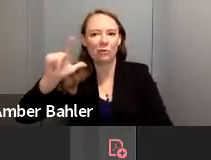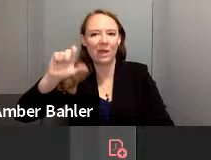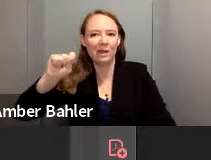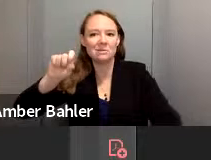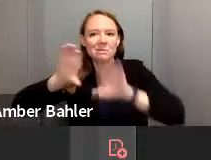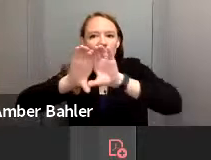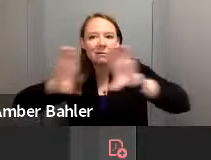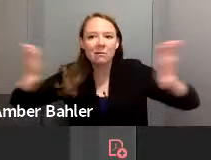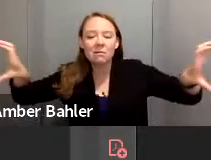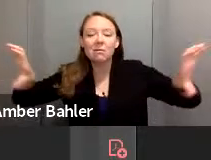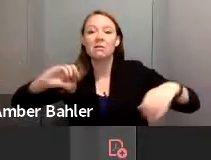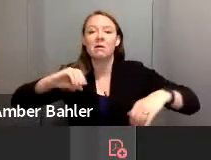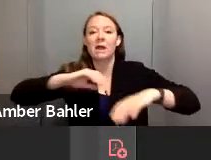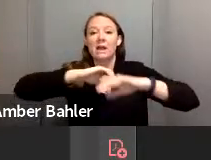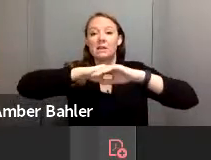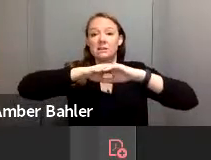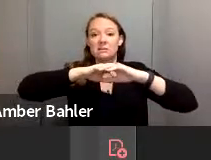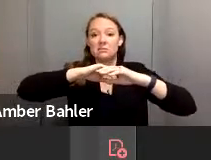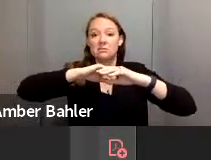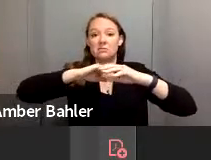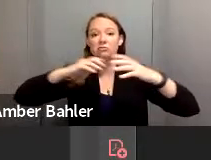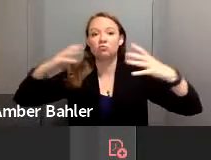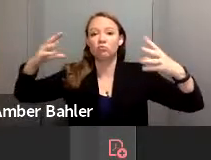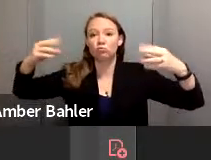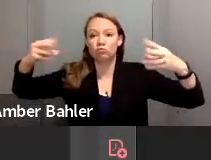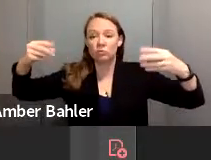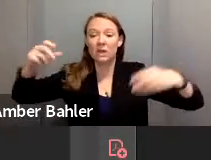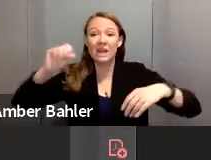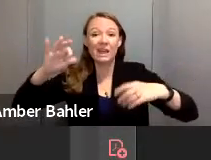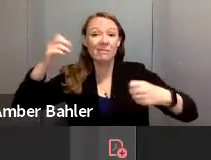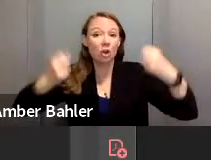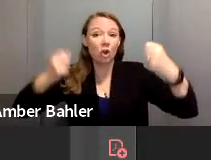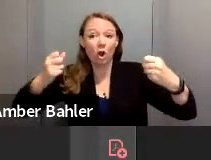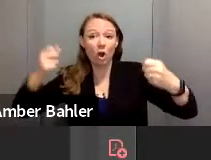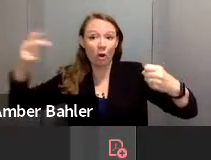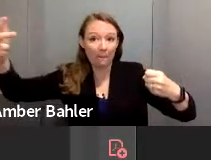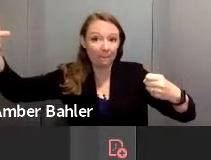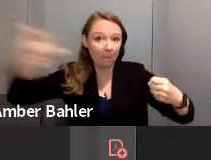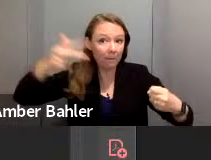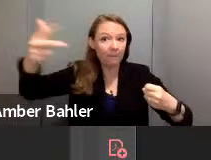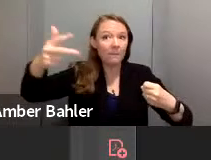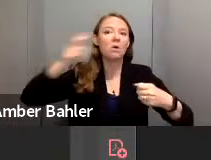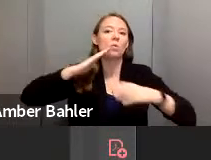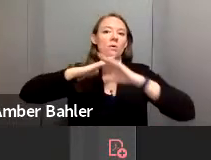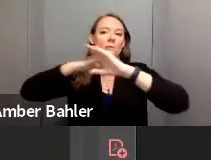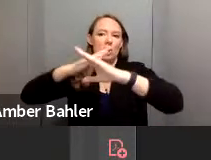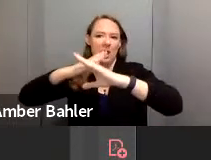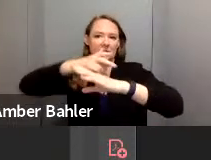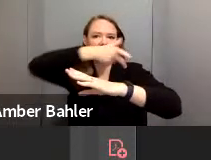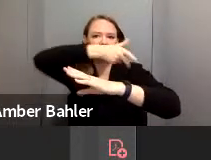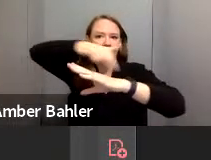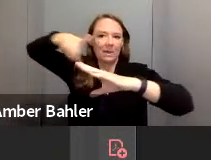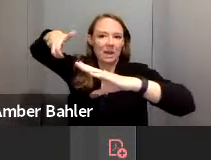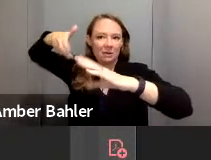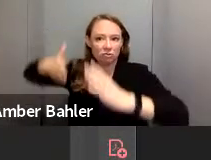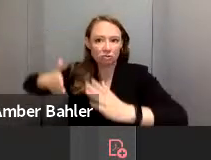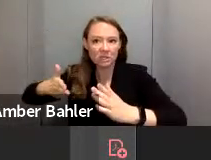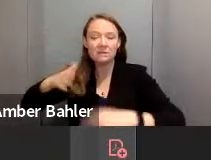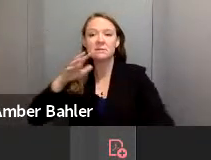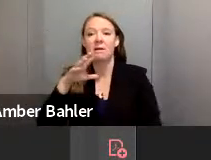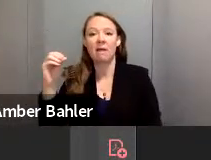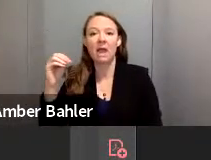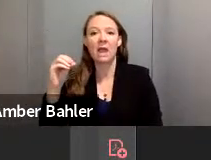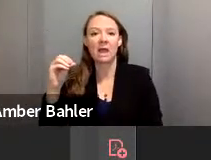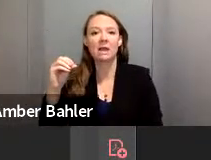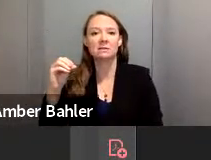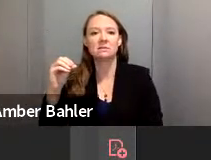in case there is an auto that is out of control. It will protect pedestrians and soften the blow as